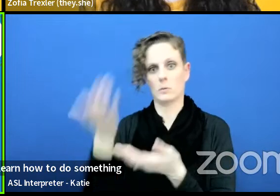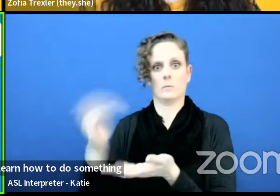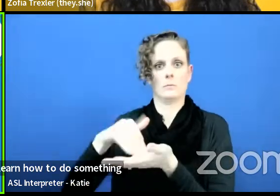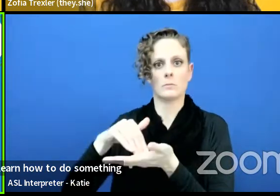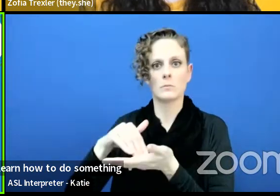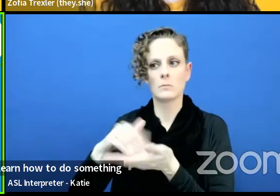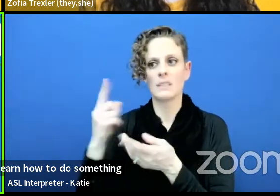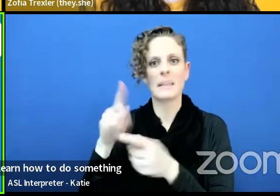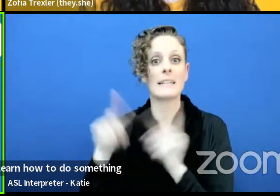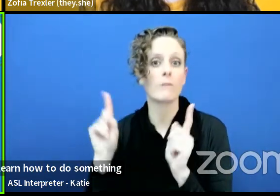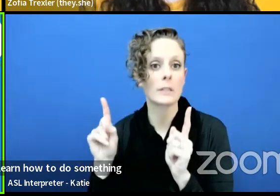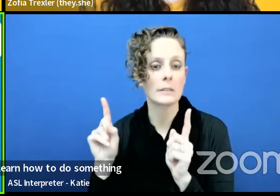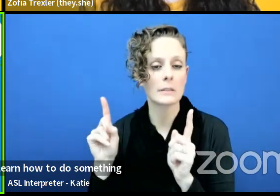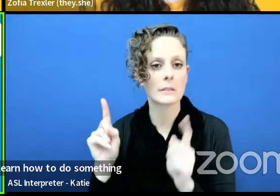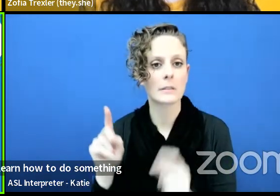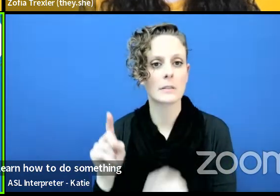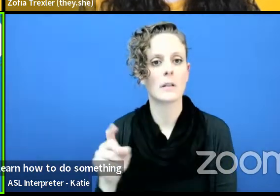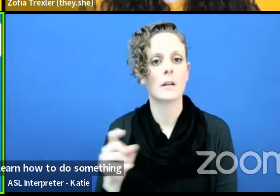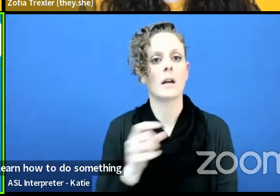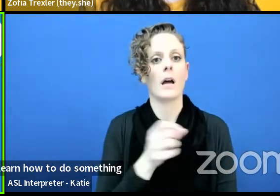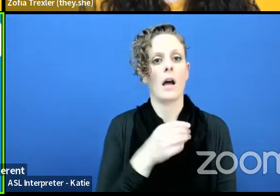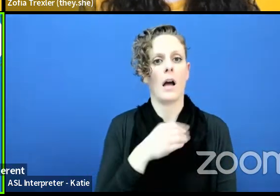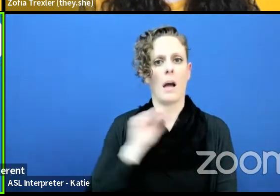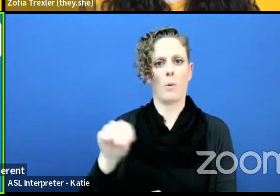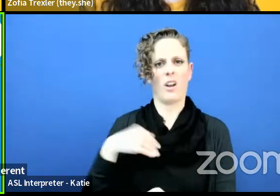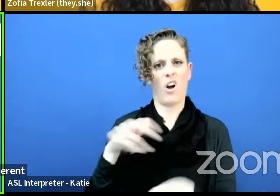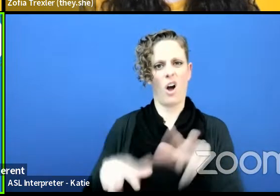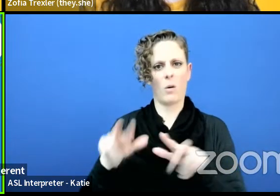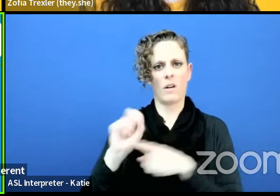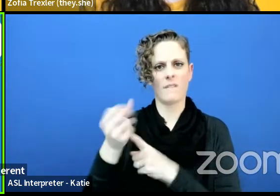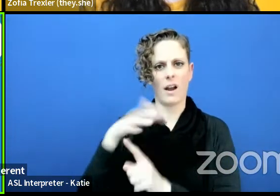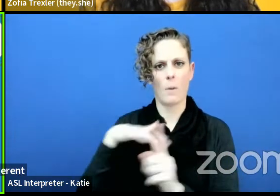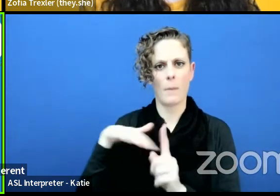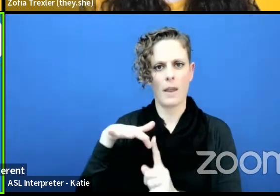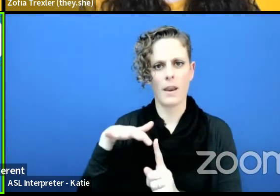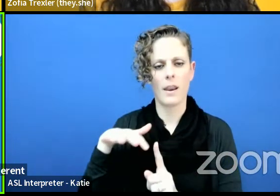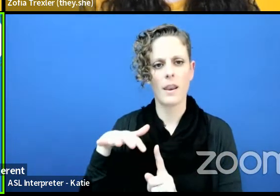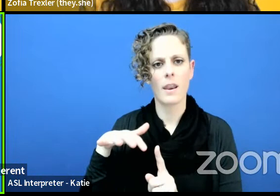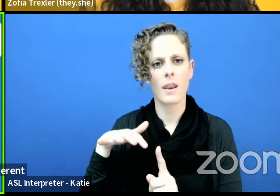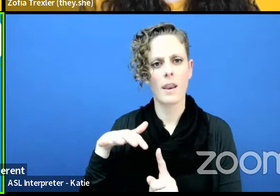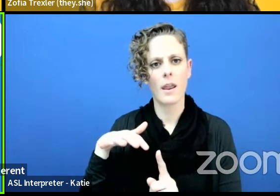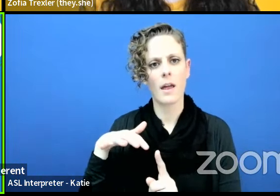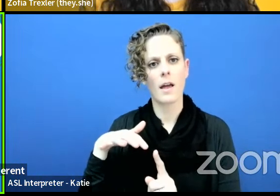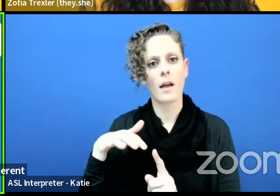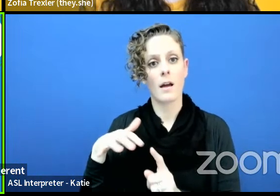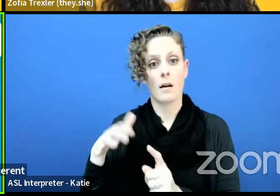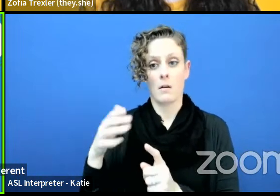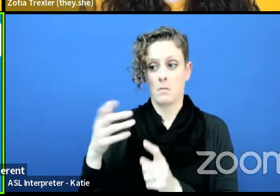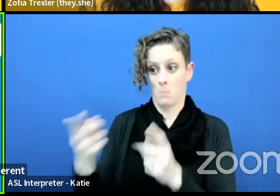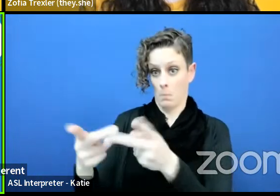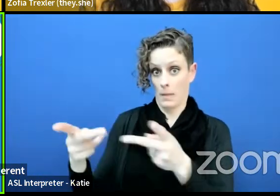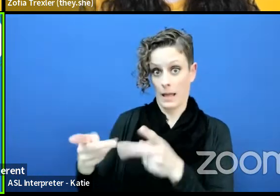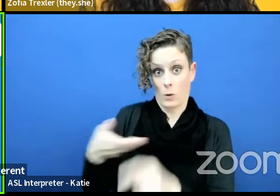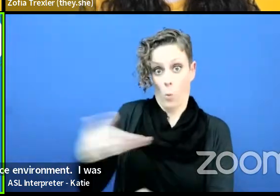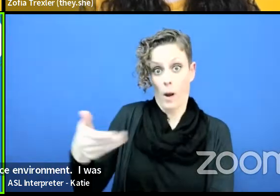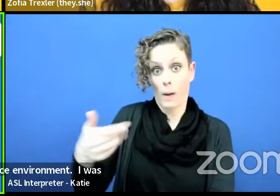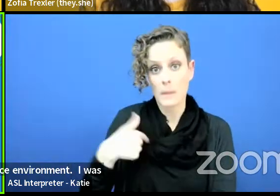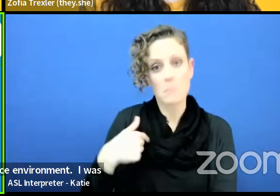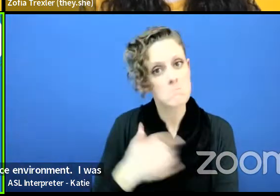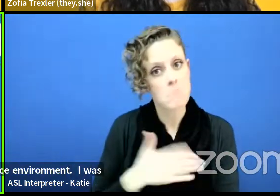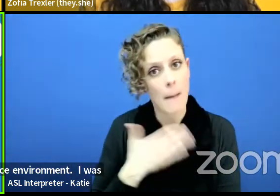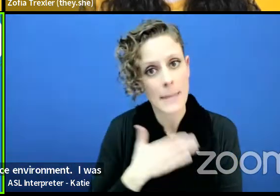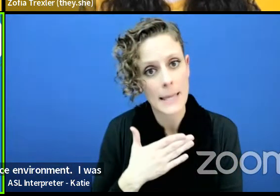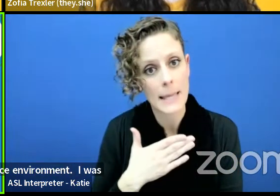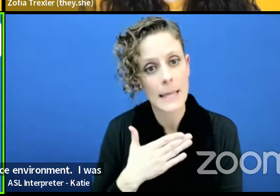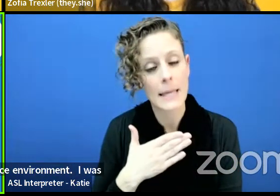Place me in an office environment. I was happy that I was, welcome somewhere. Then as you